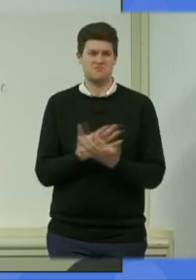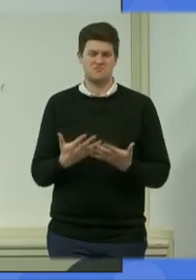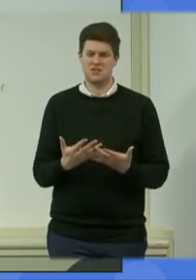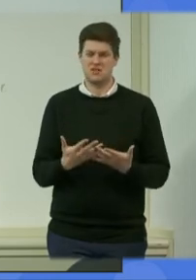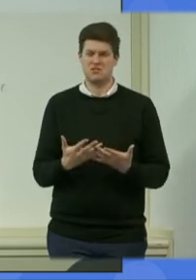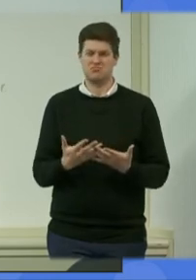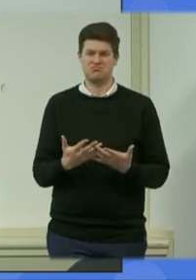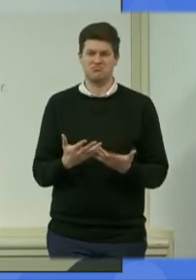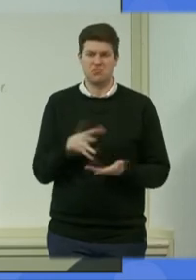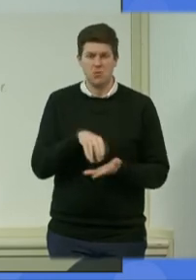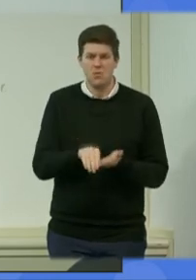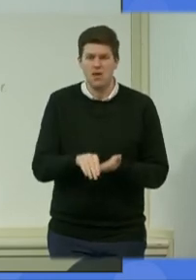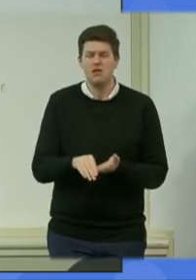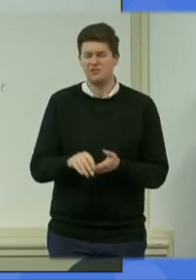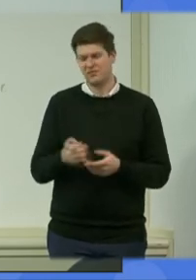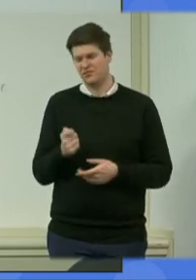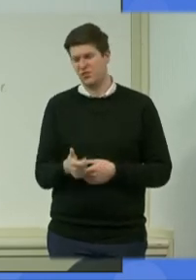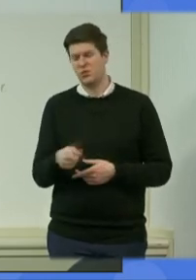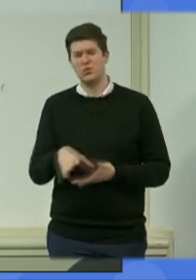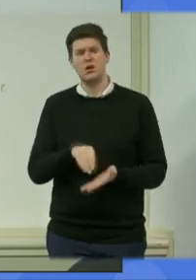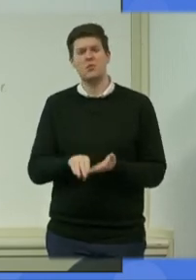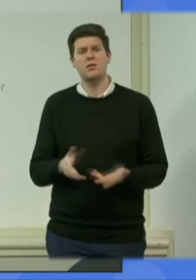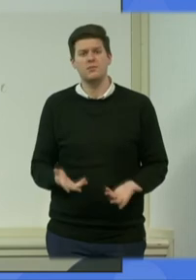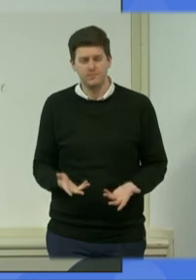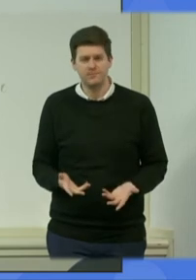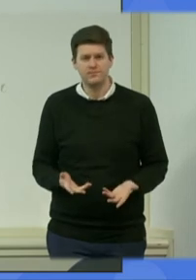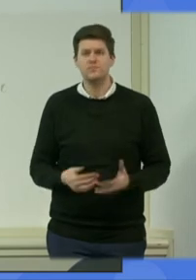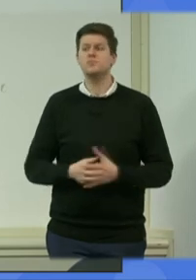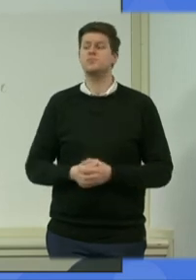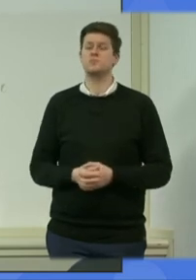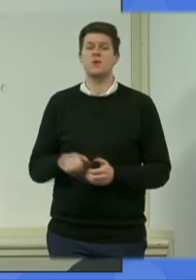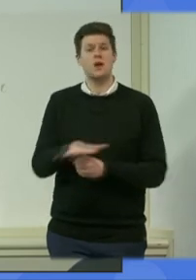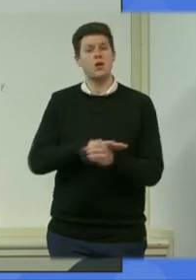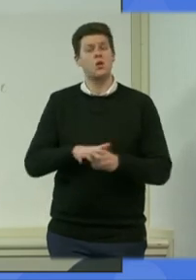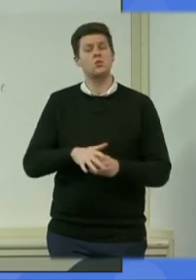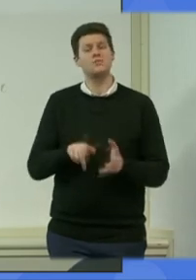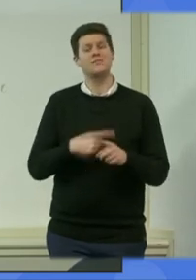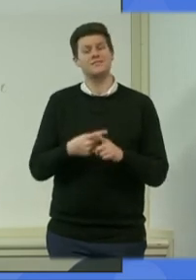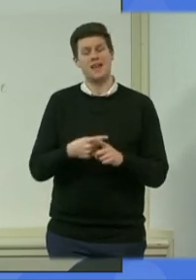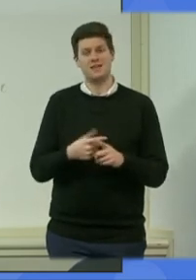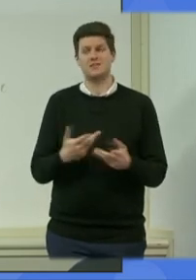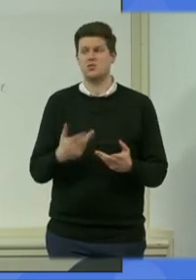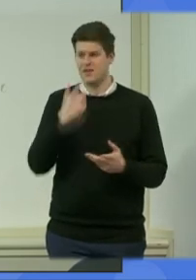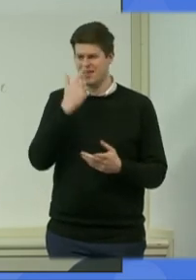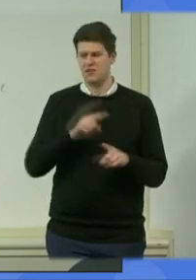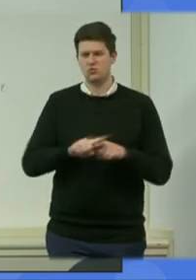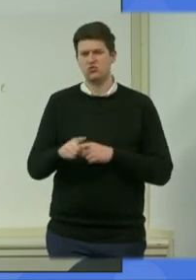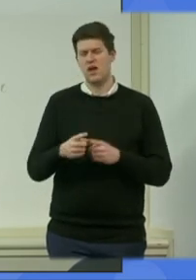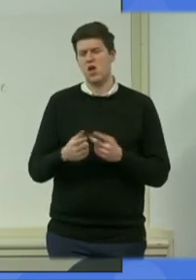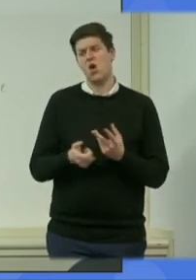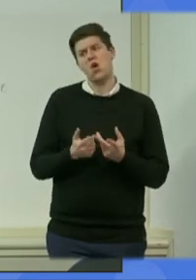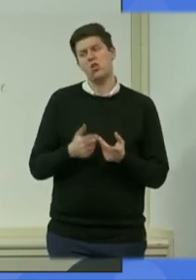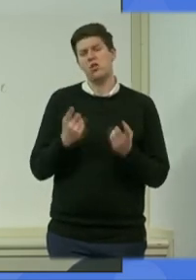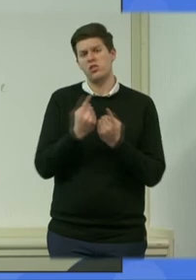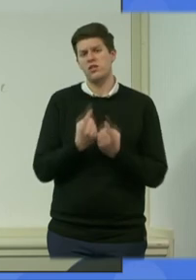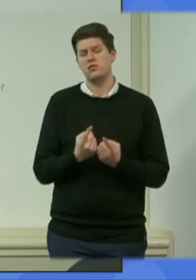pay inheritance tax in Scotland. But to use your local tax powers, you could do more imaginative things. So you could introduce the